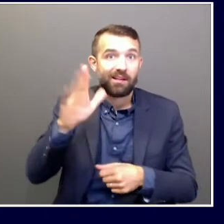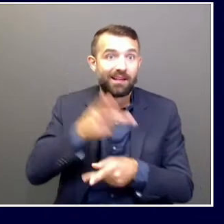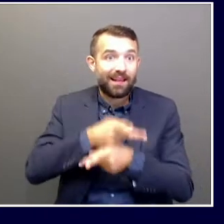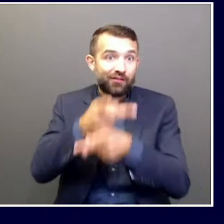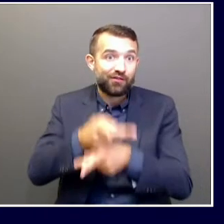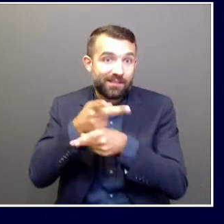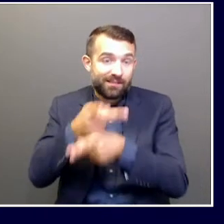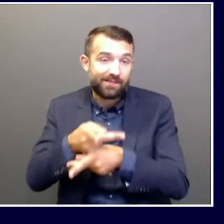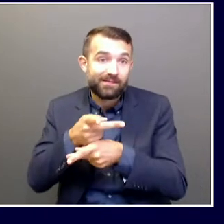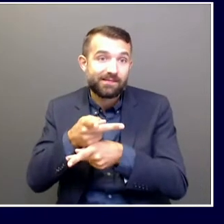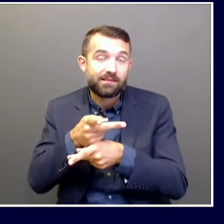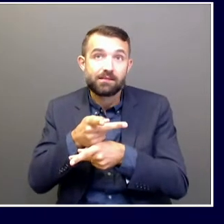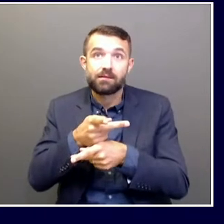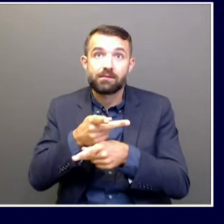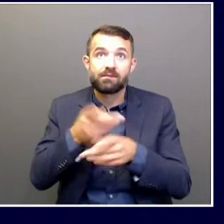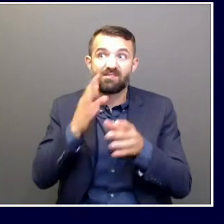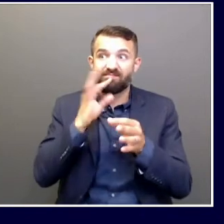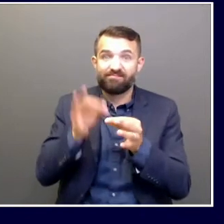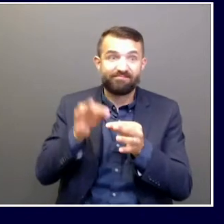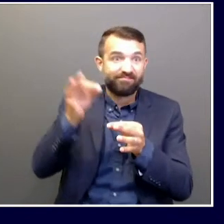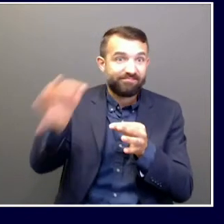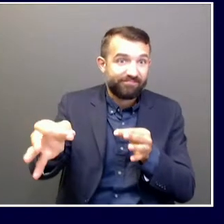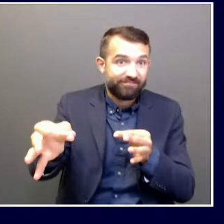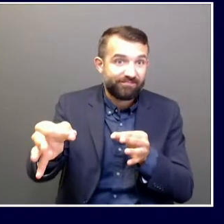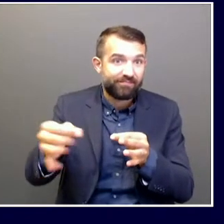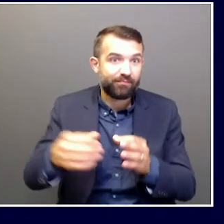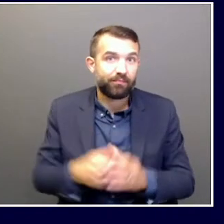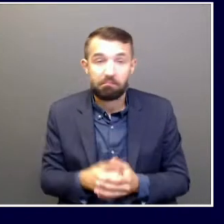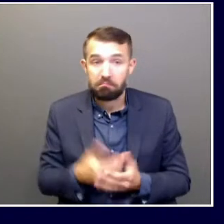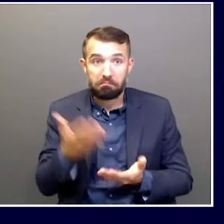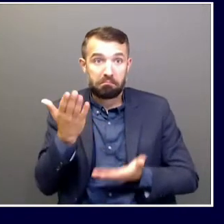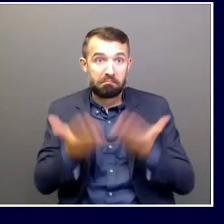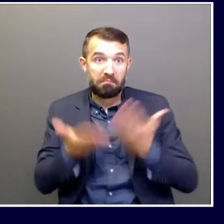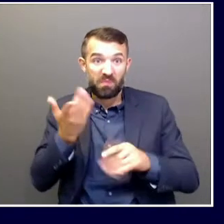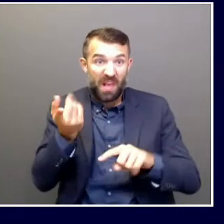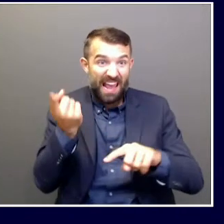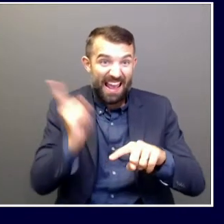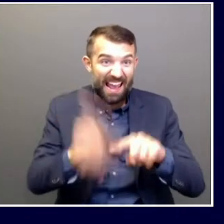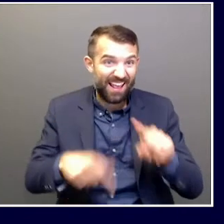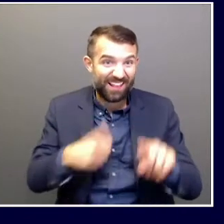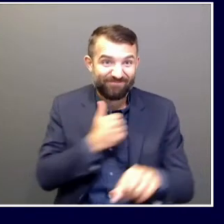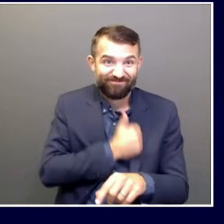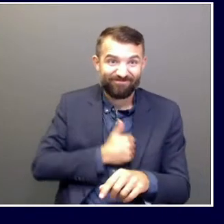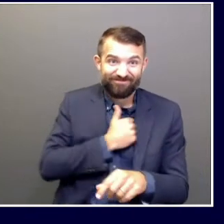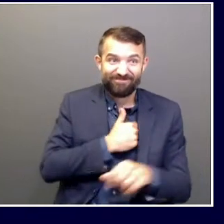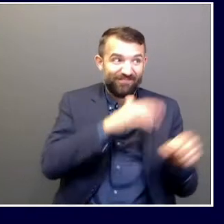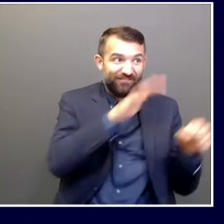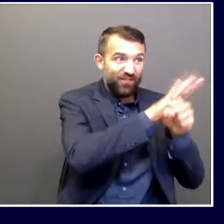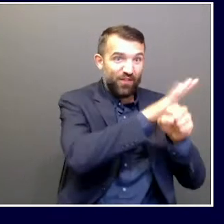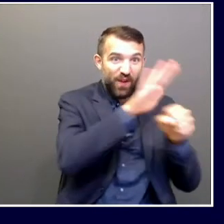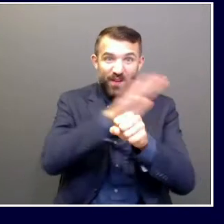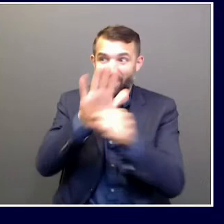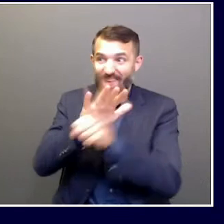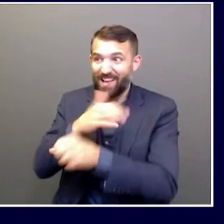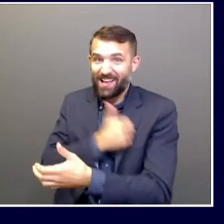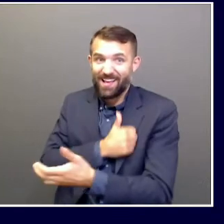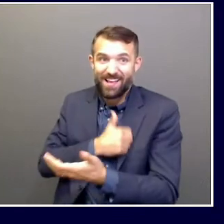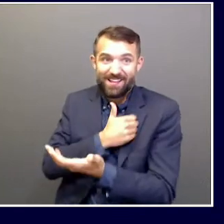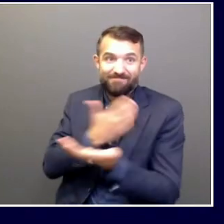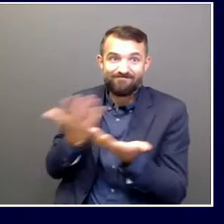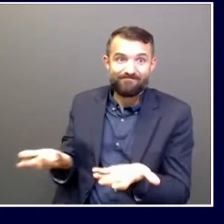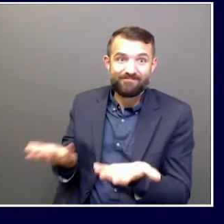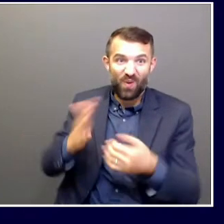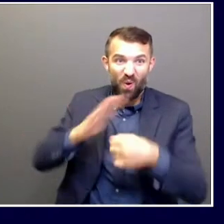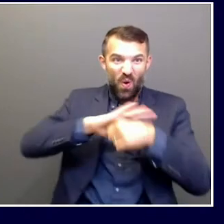procedure. There may be no room for you. COVID patients right now are taking up 226 hospital